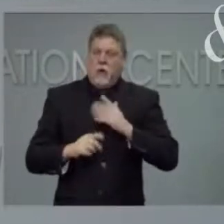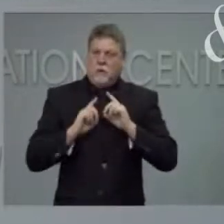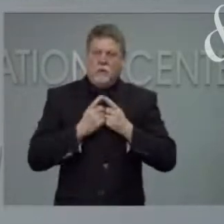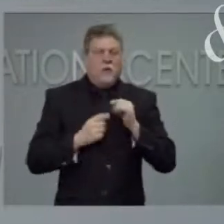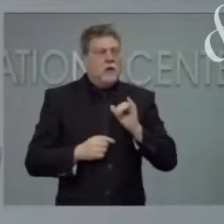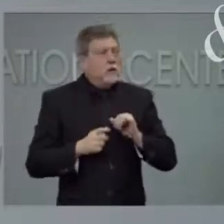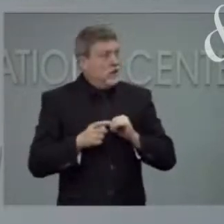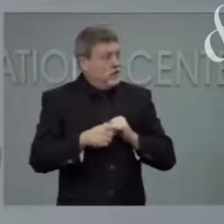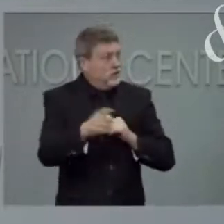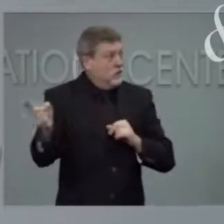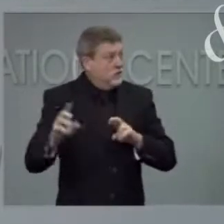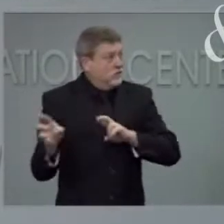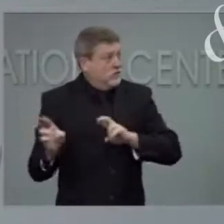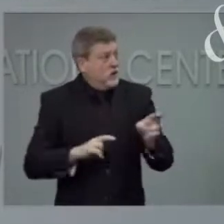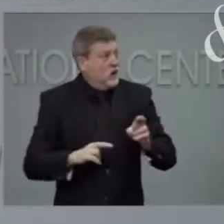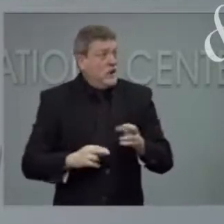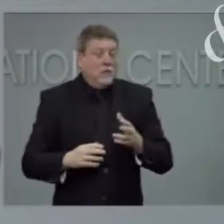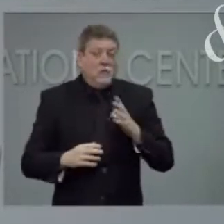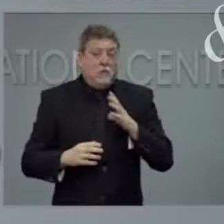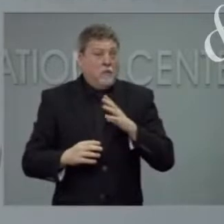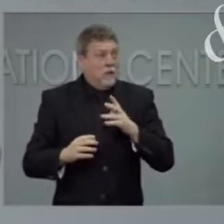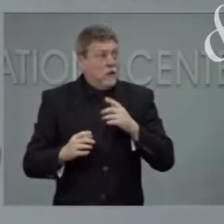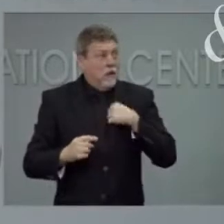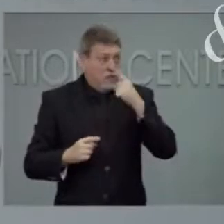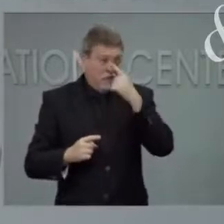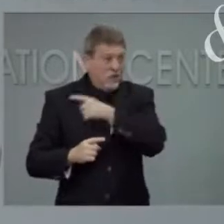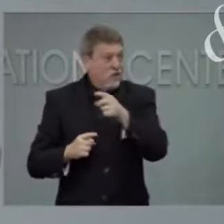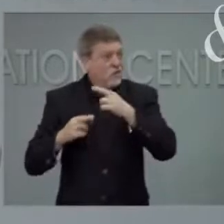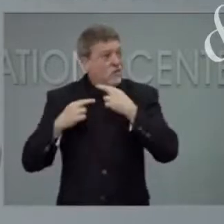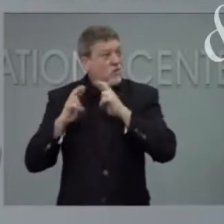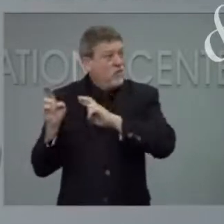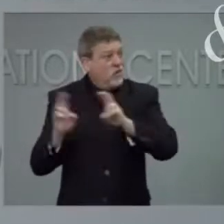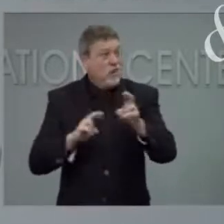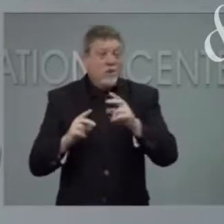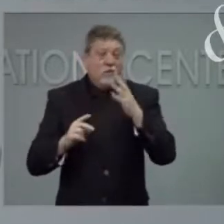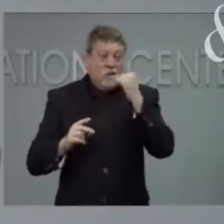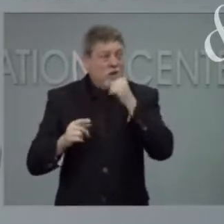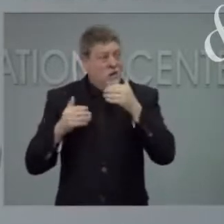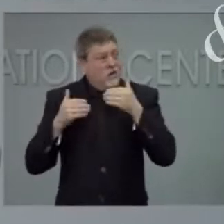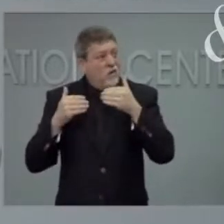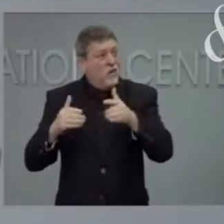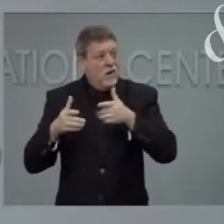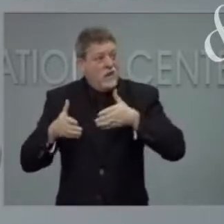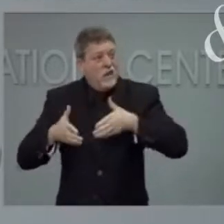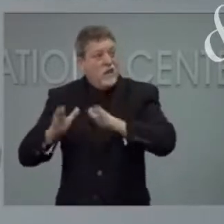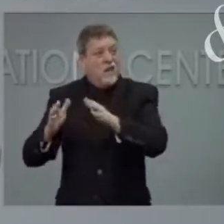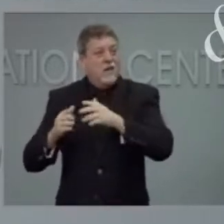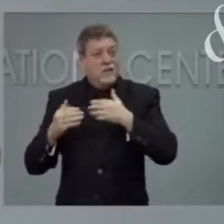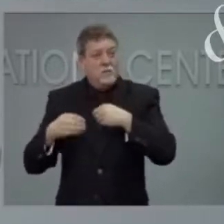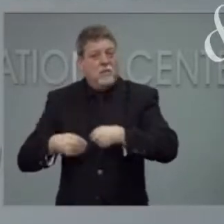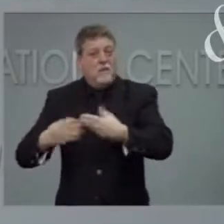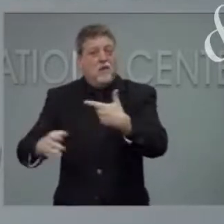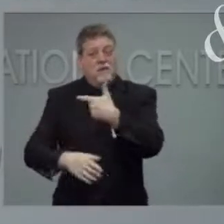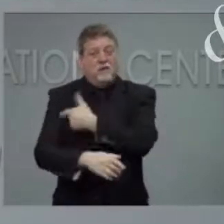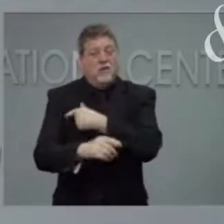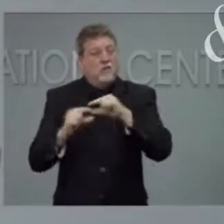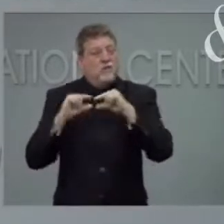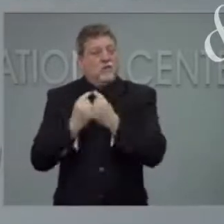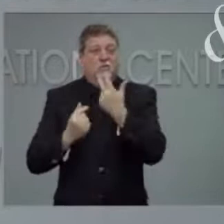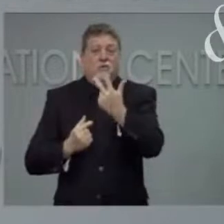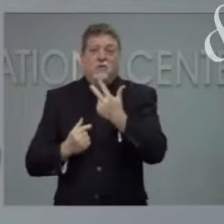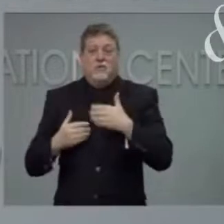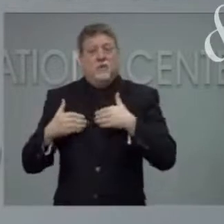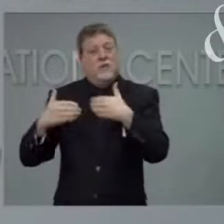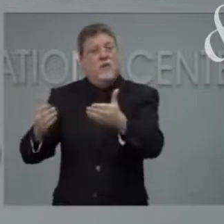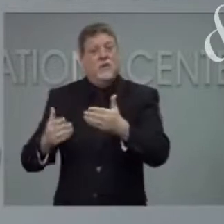really need to go ahead and allow those providers who are ready to go ahead with group 3 and move all of